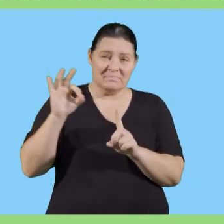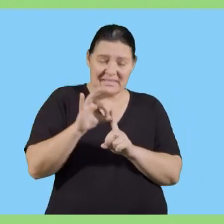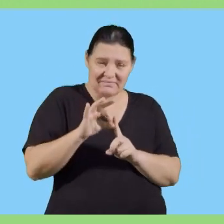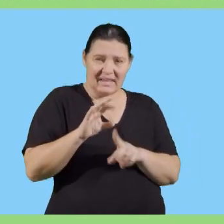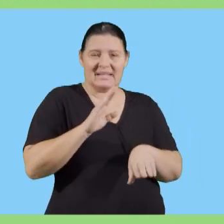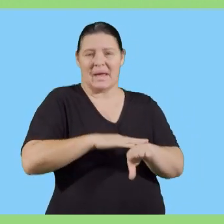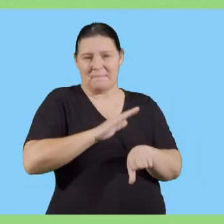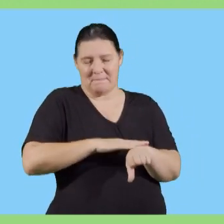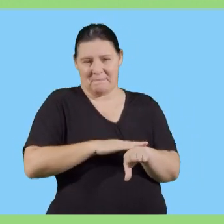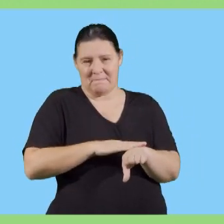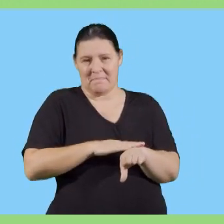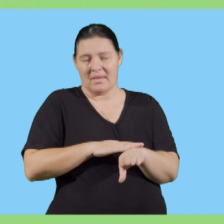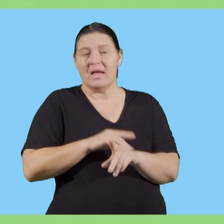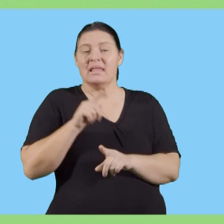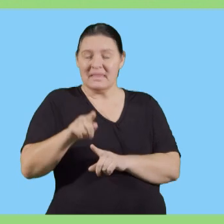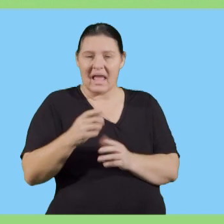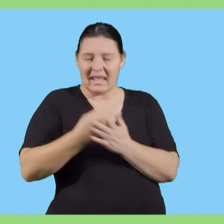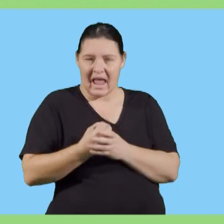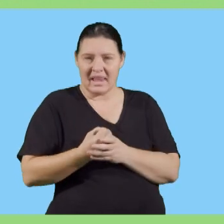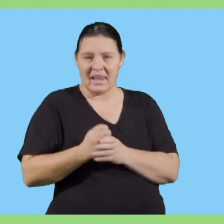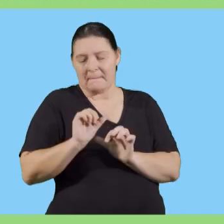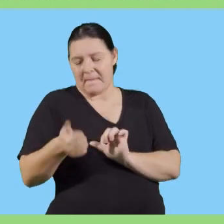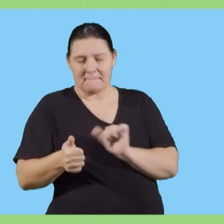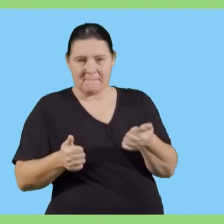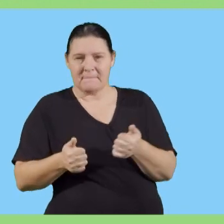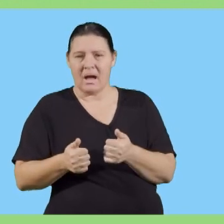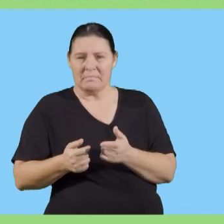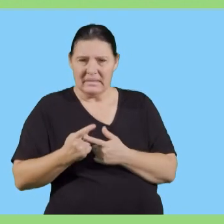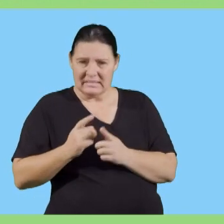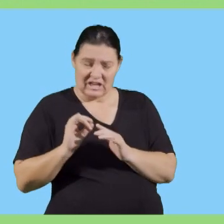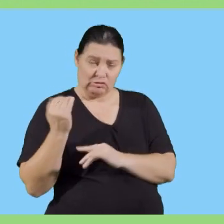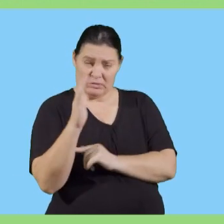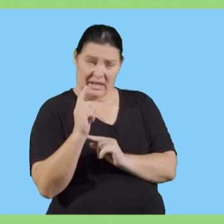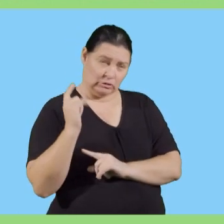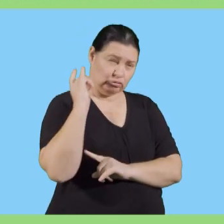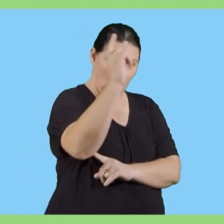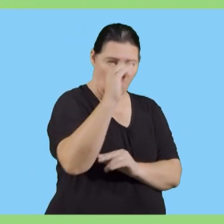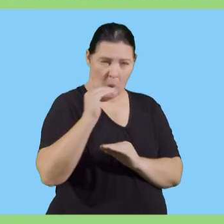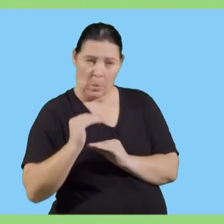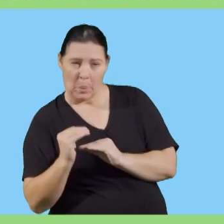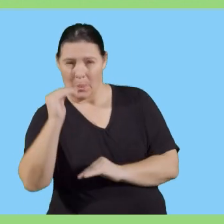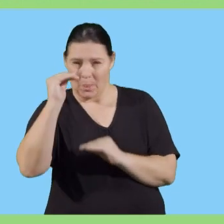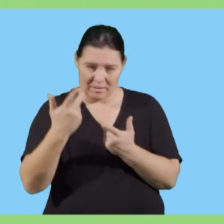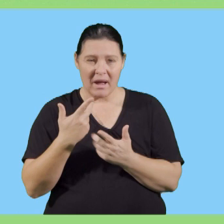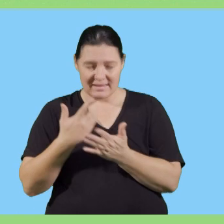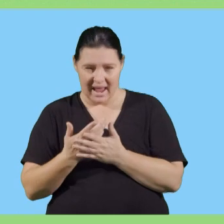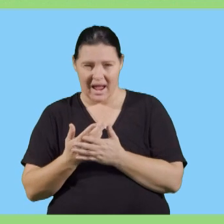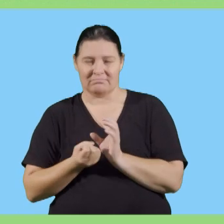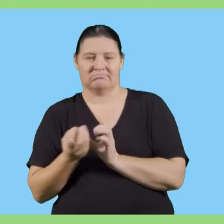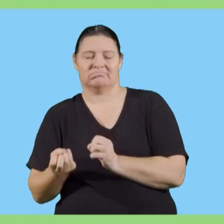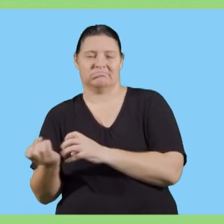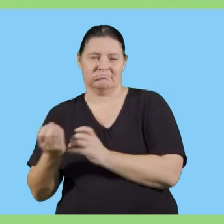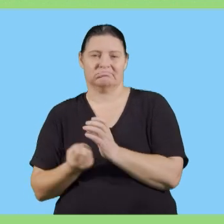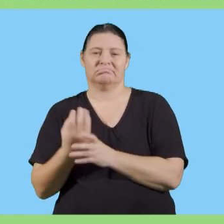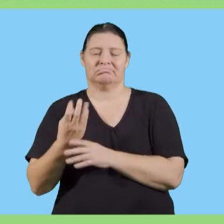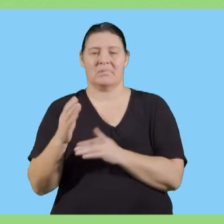that's an indication that they are able to breed with one another. When scientists study a population, they might